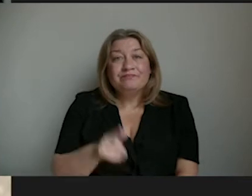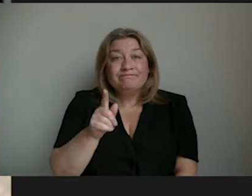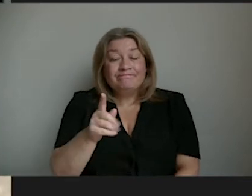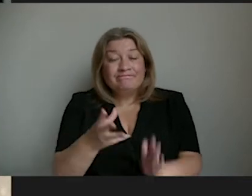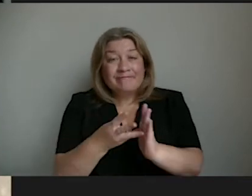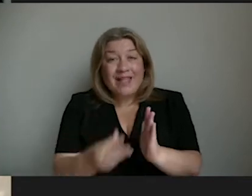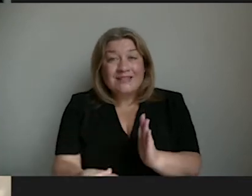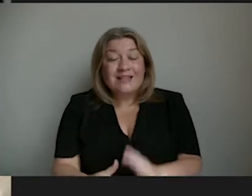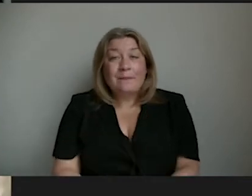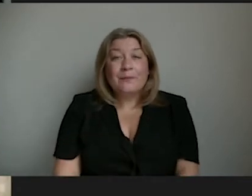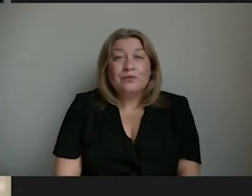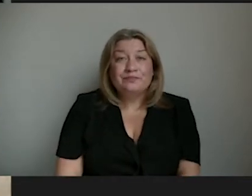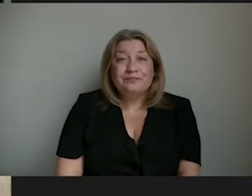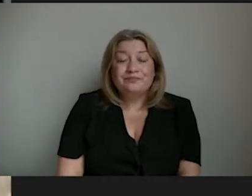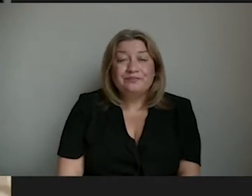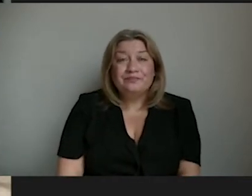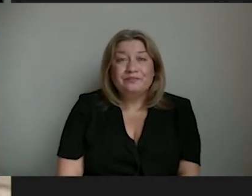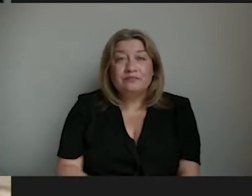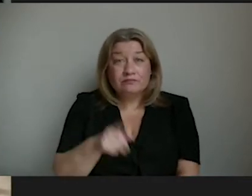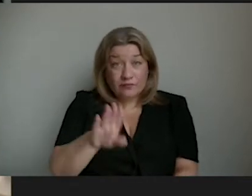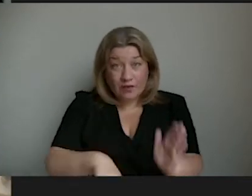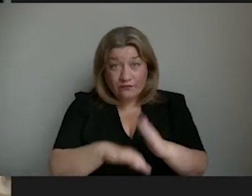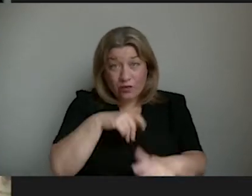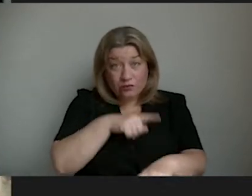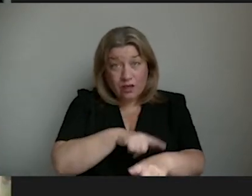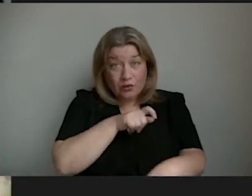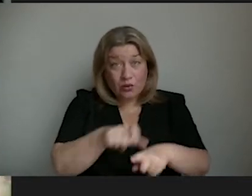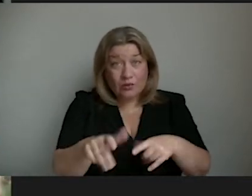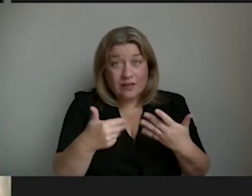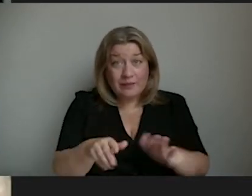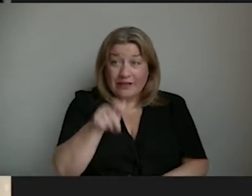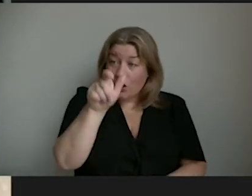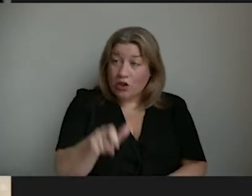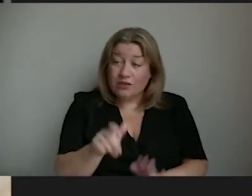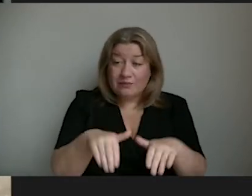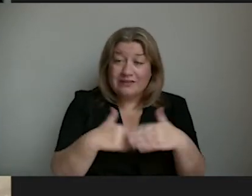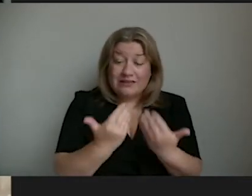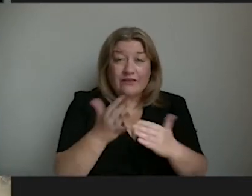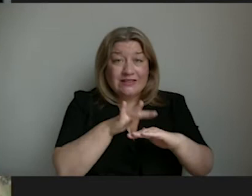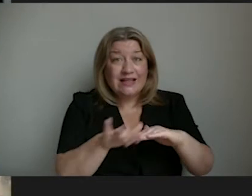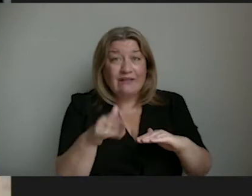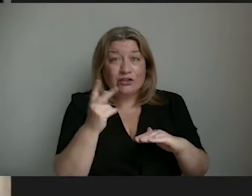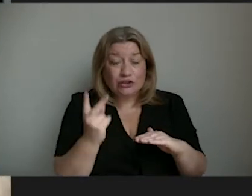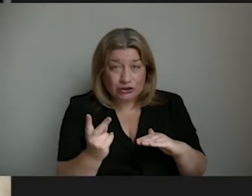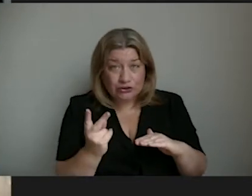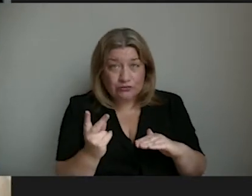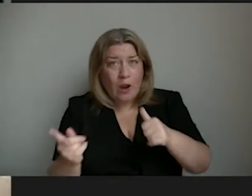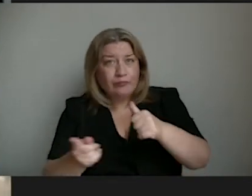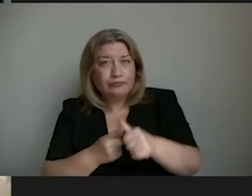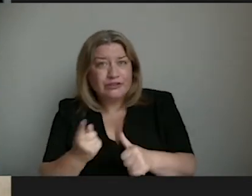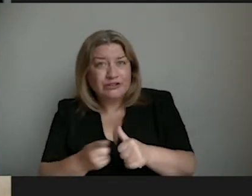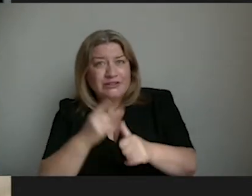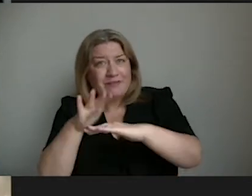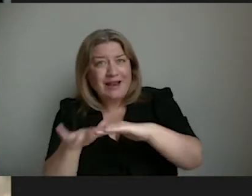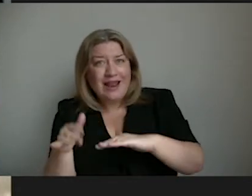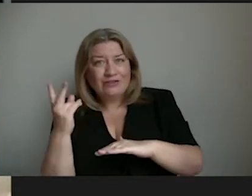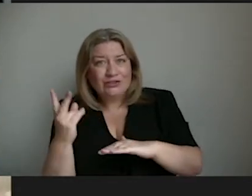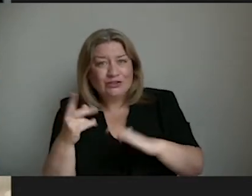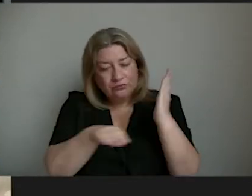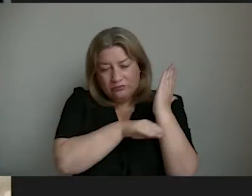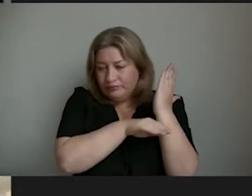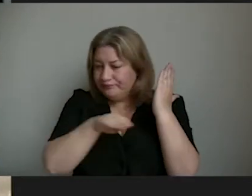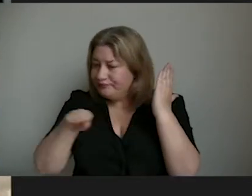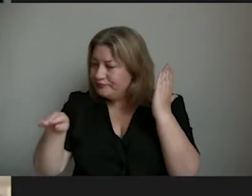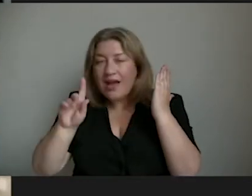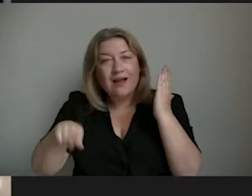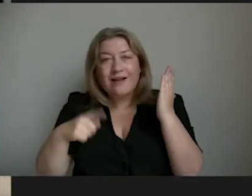like a progression route. So, for example, if you had completed a full-time course in customer service at level 2, we wouldn't